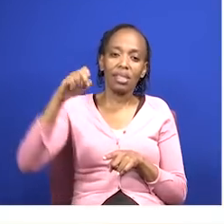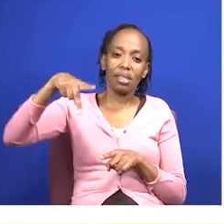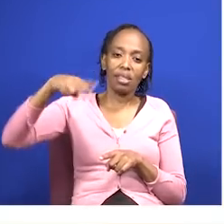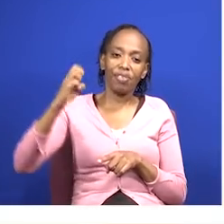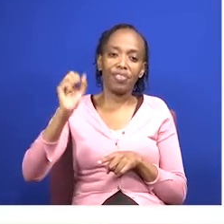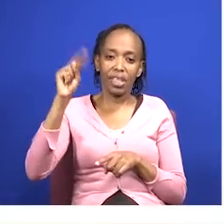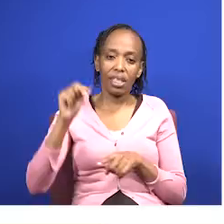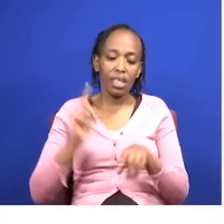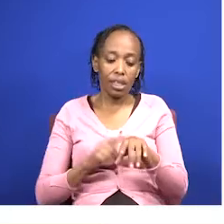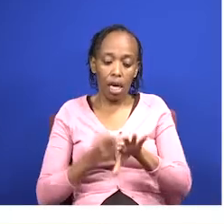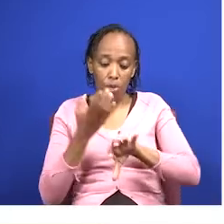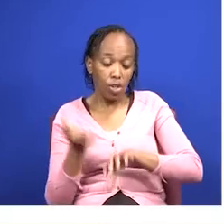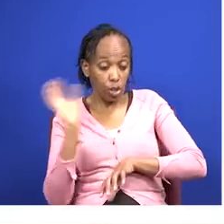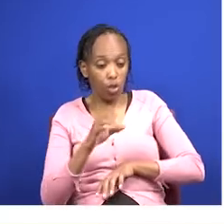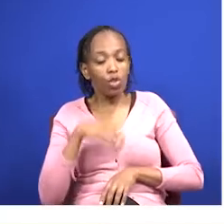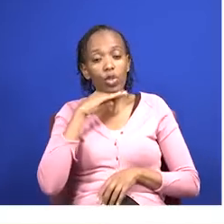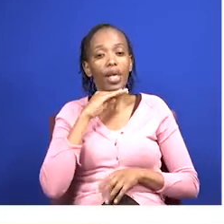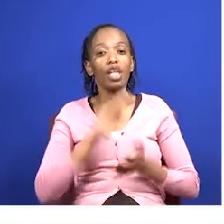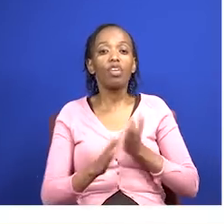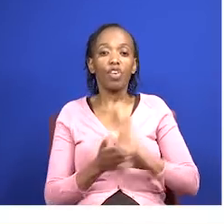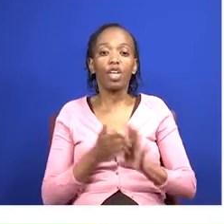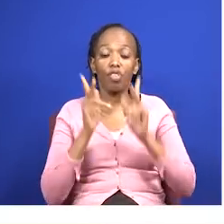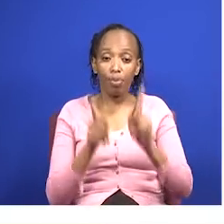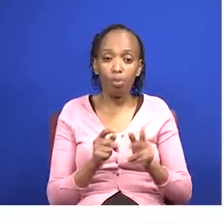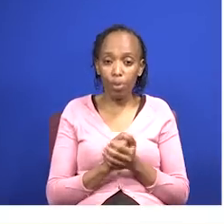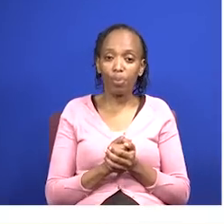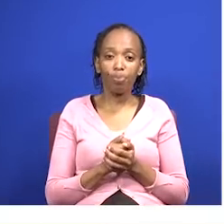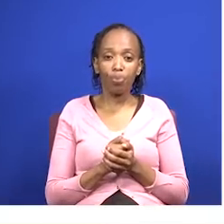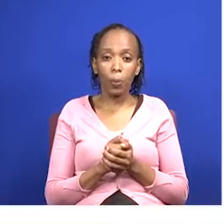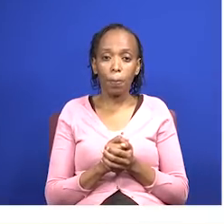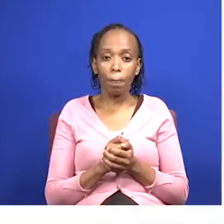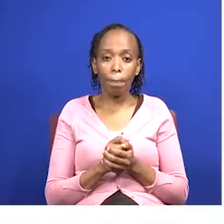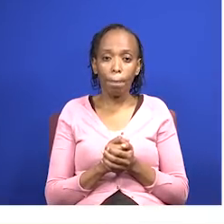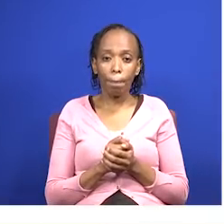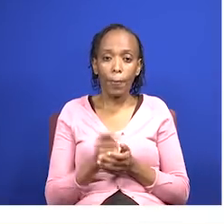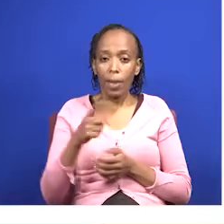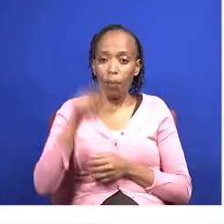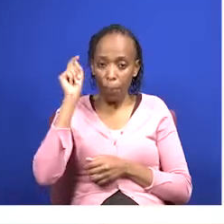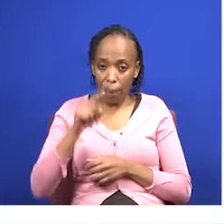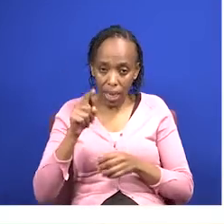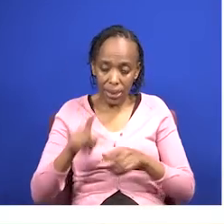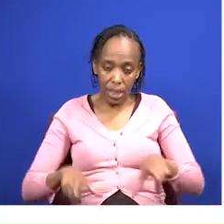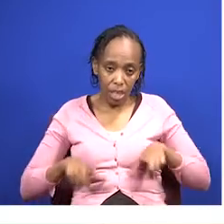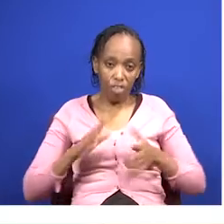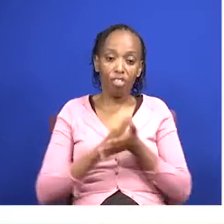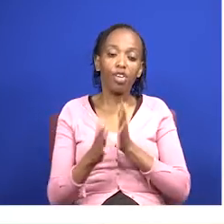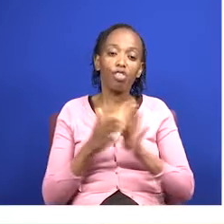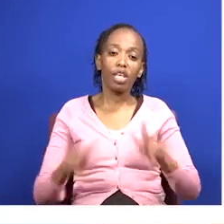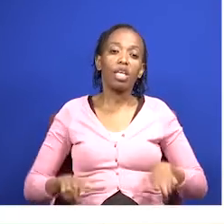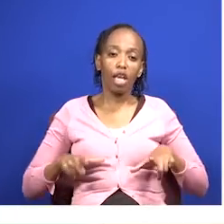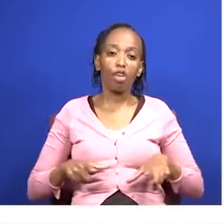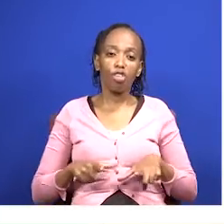being stoned to death, he forgave those who are stoning him. We must live a